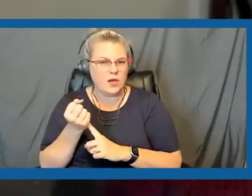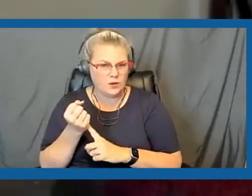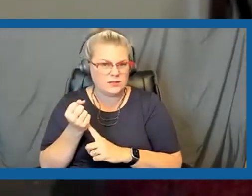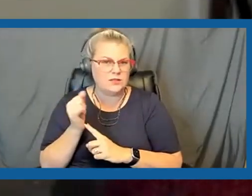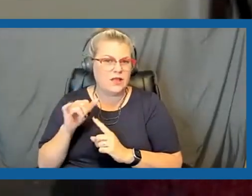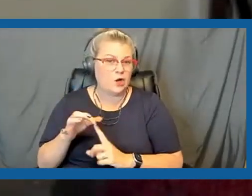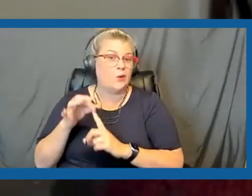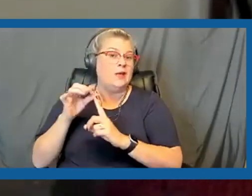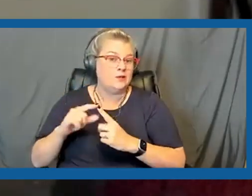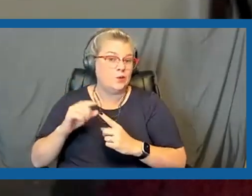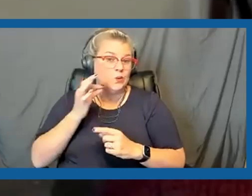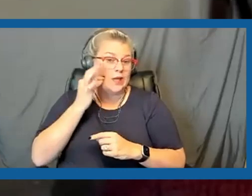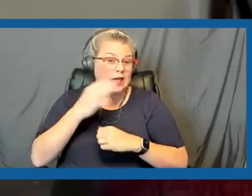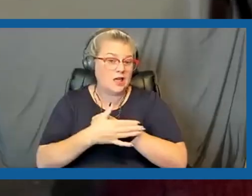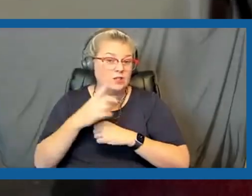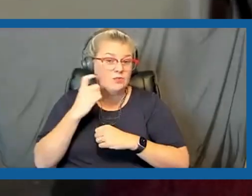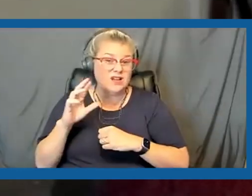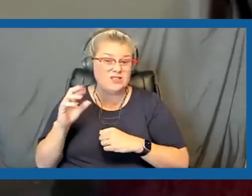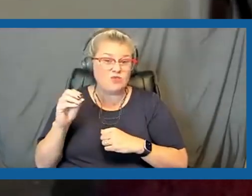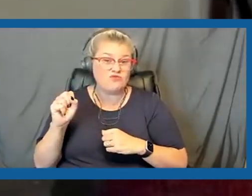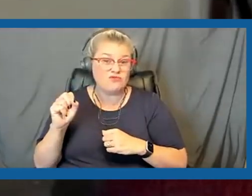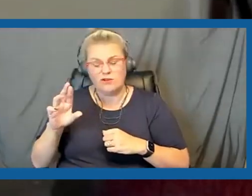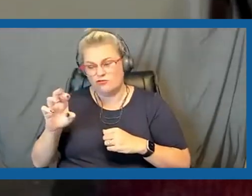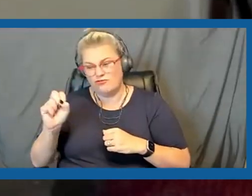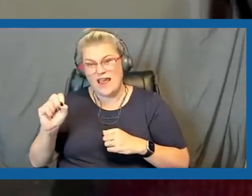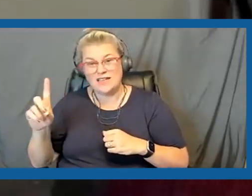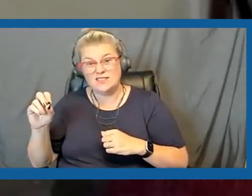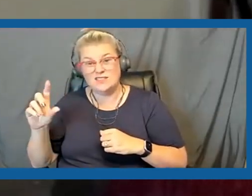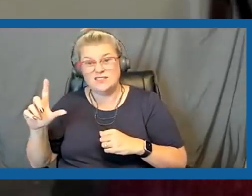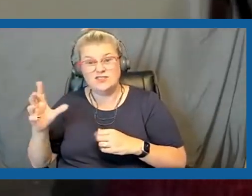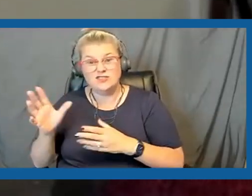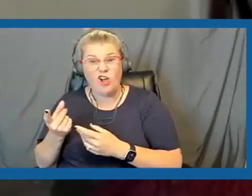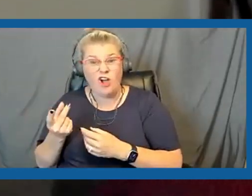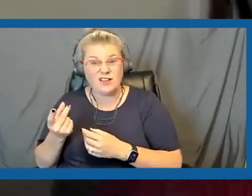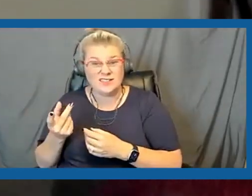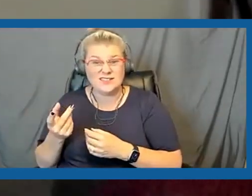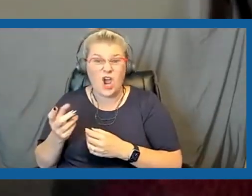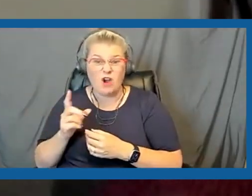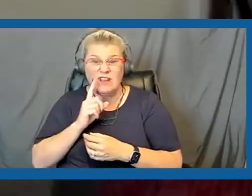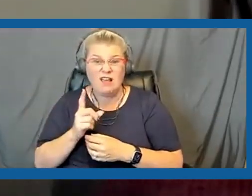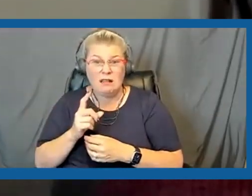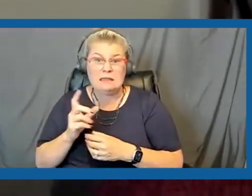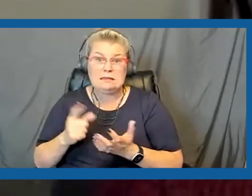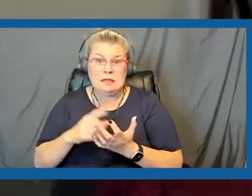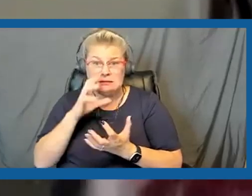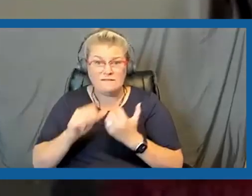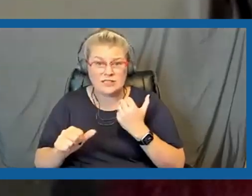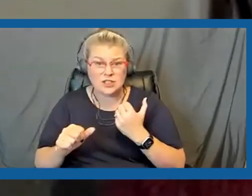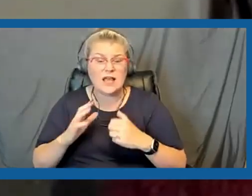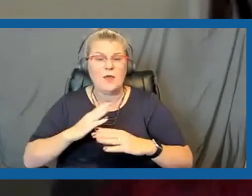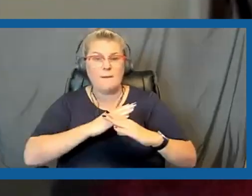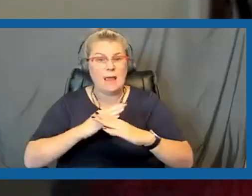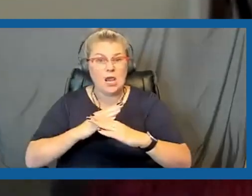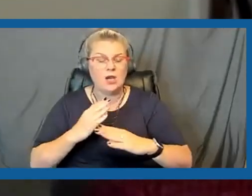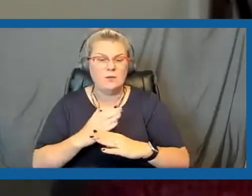Indian country, because Red Dogs are real. Sometimes they're very vicious, and they're a barrier between us and talking